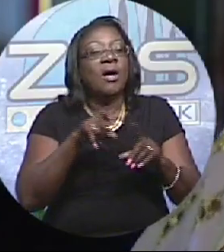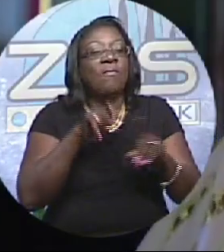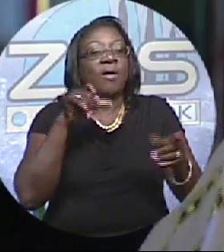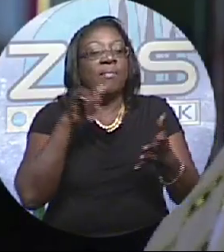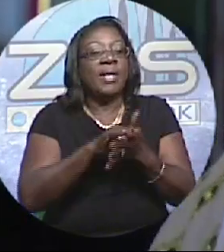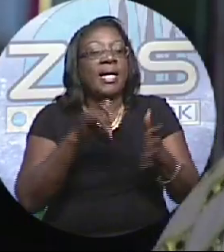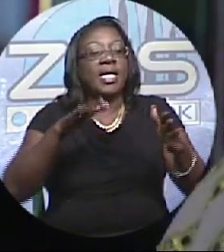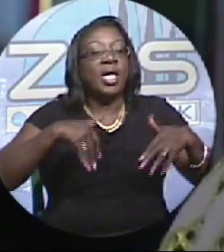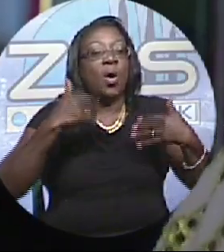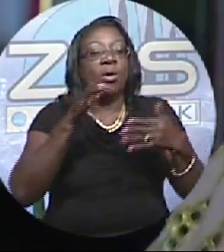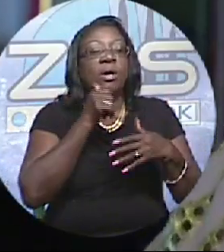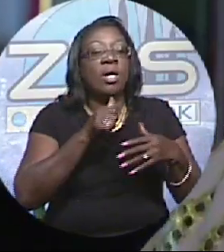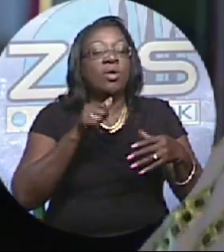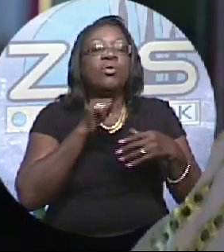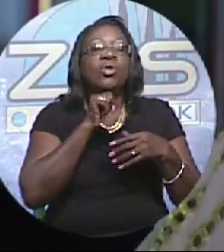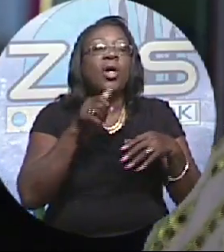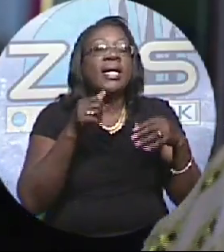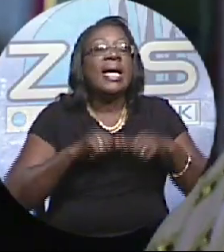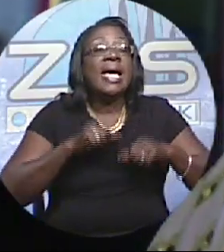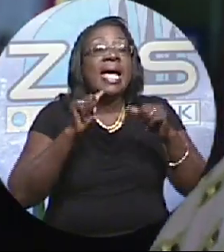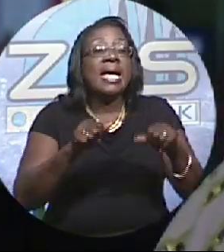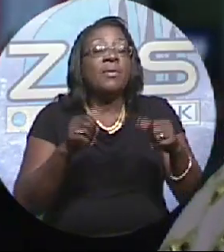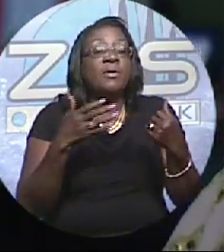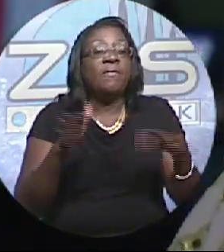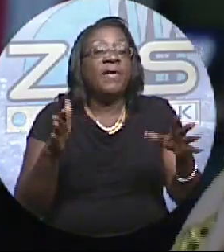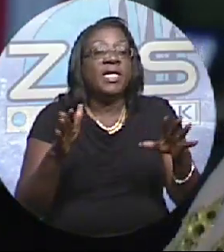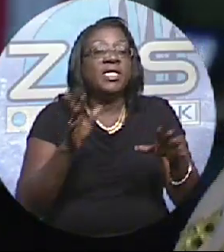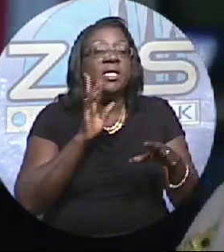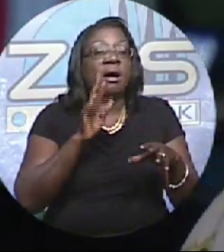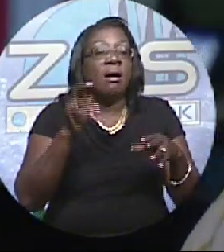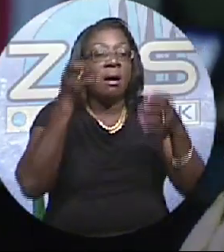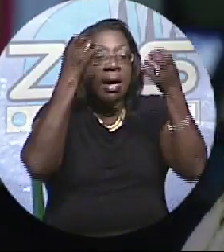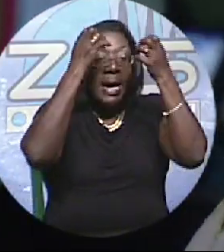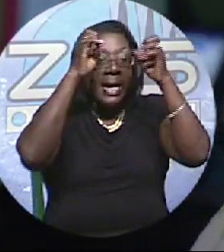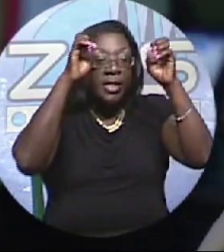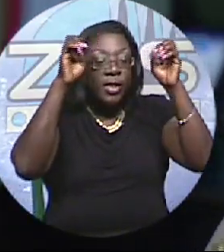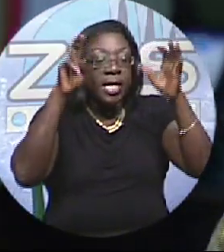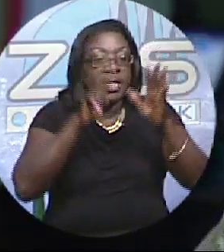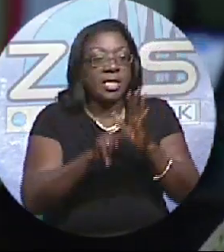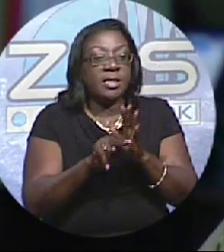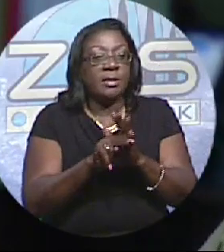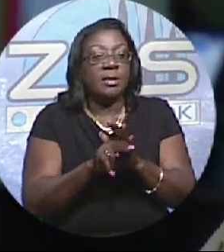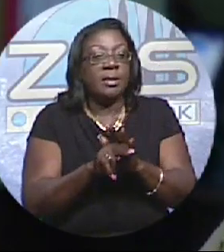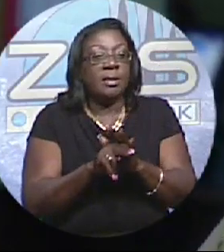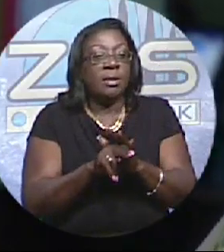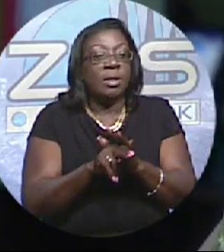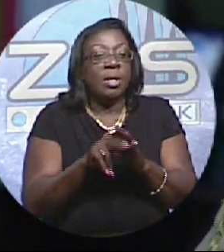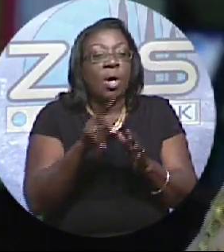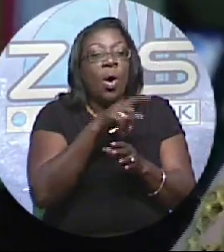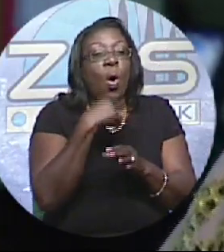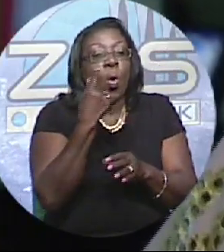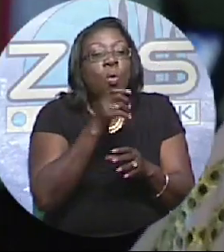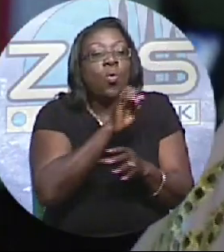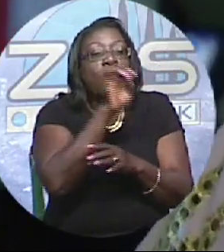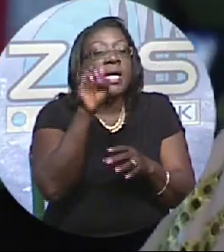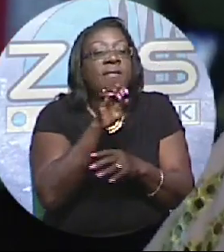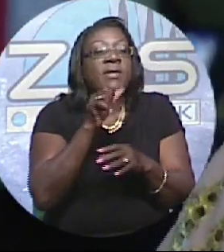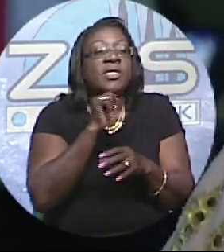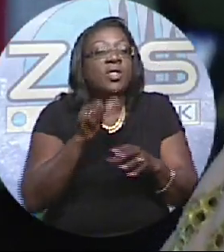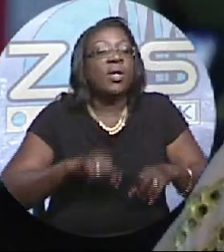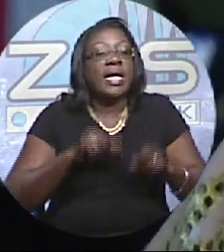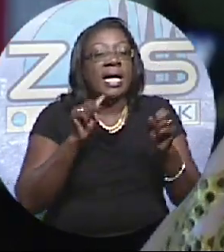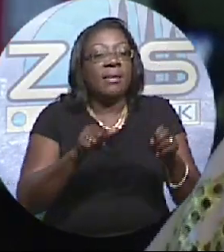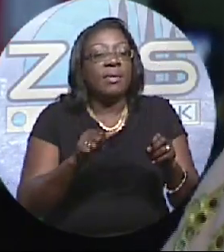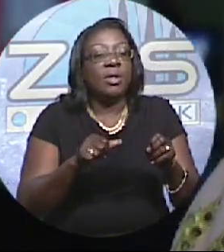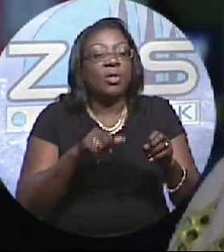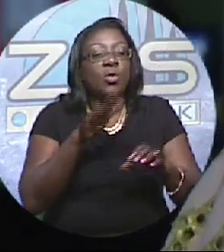able to finish her education, or who is closed out from internship opportunities, or who even is not able to